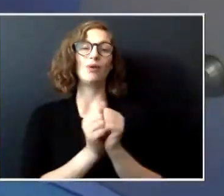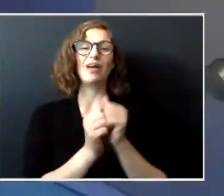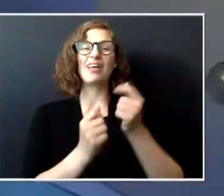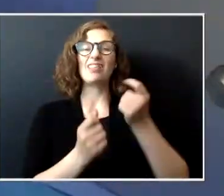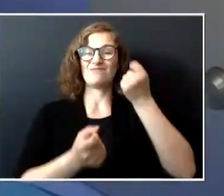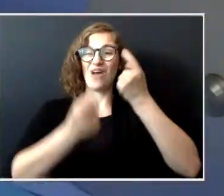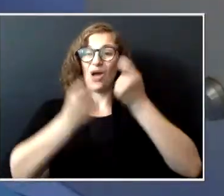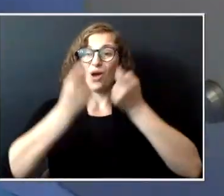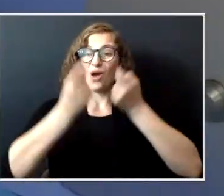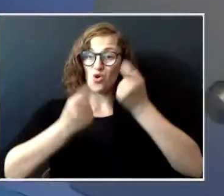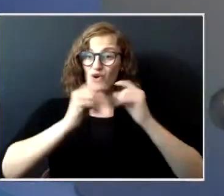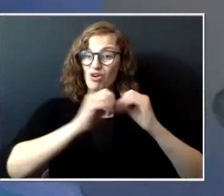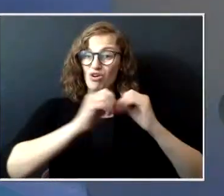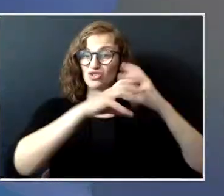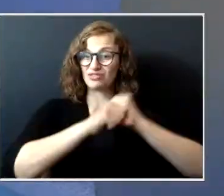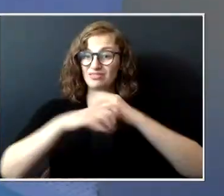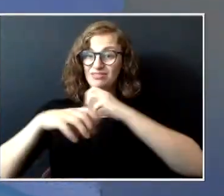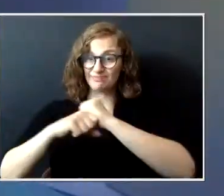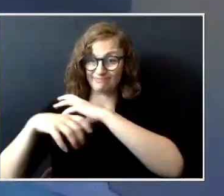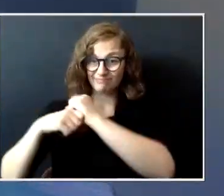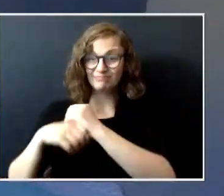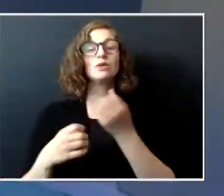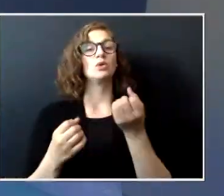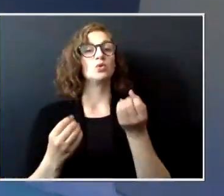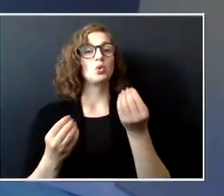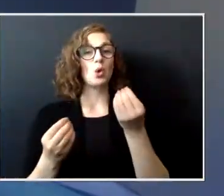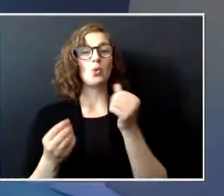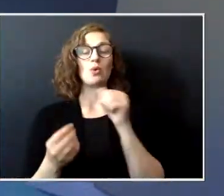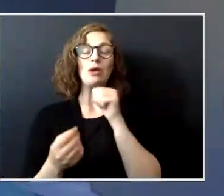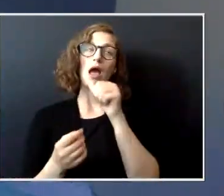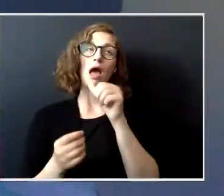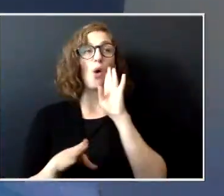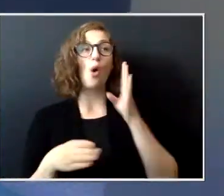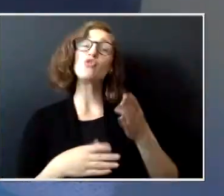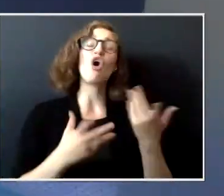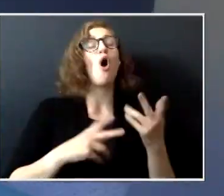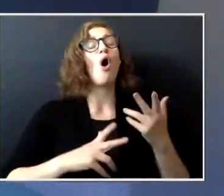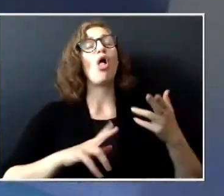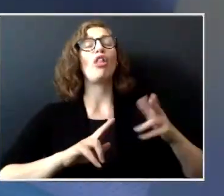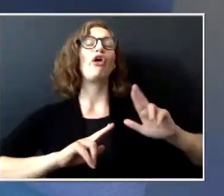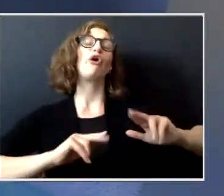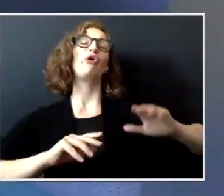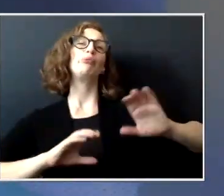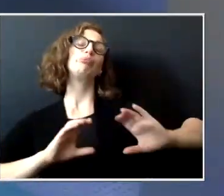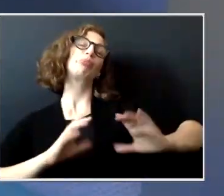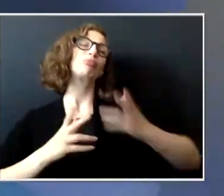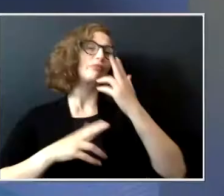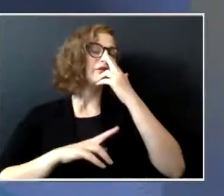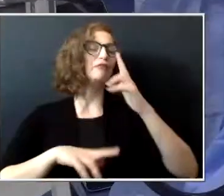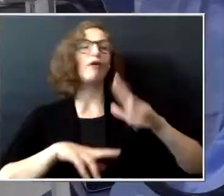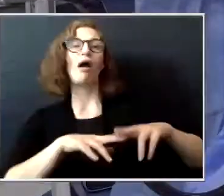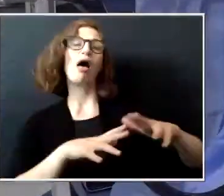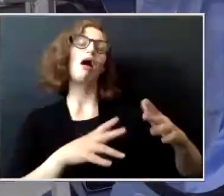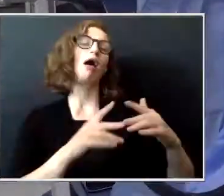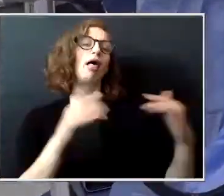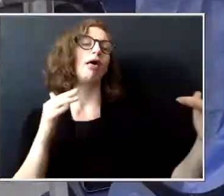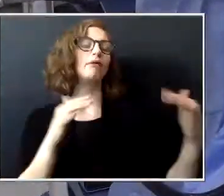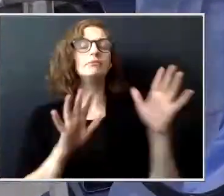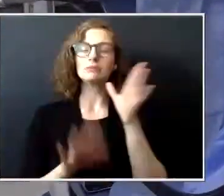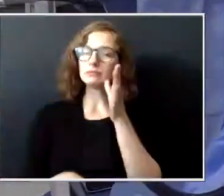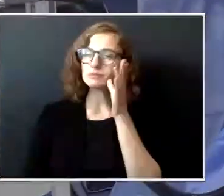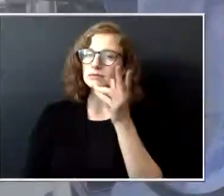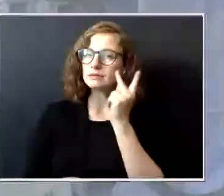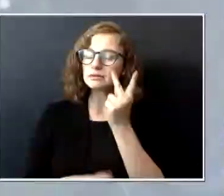sparklers, we're going to show you just a snippet of what it takes to heal a severe burn. And we'll hear directly from someone whose night at